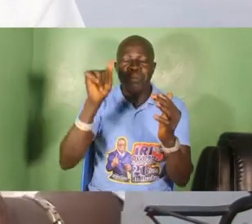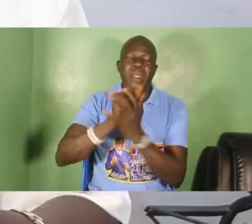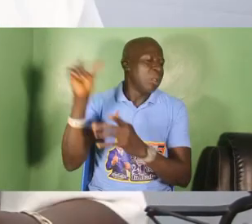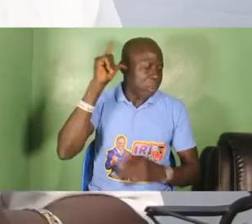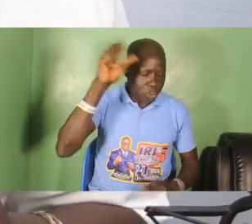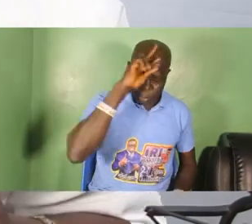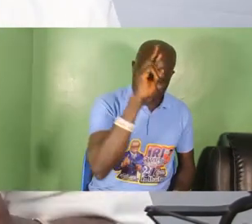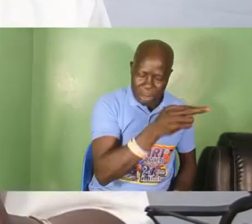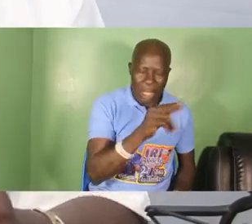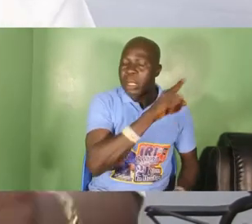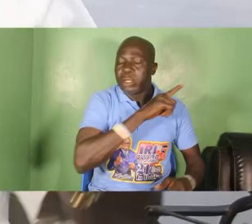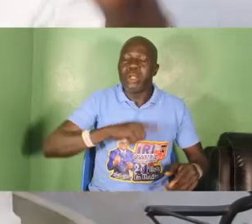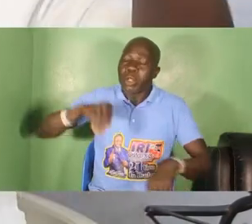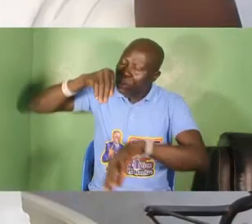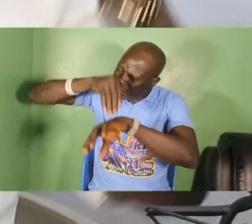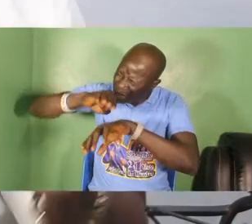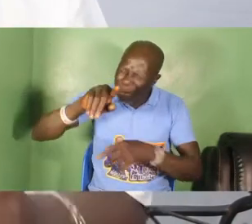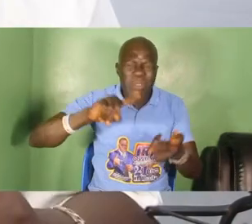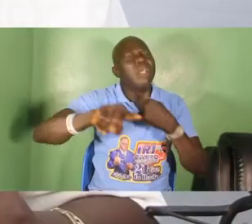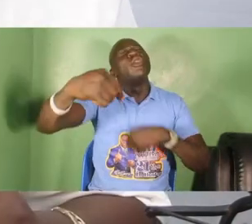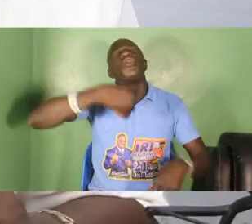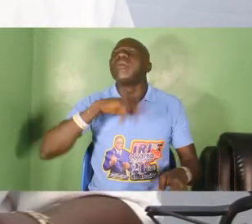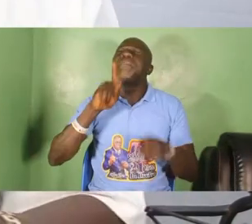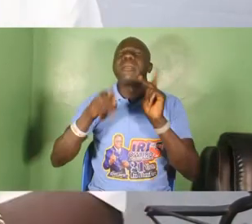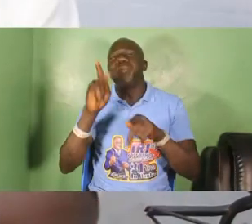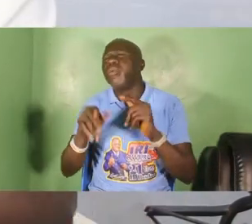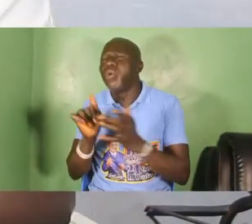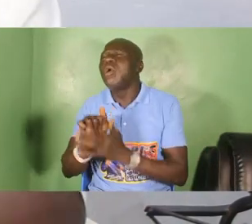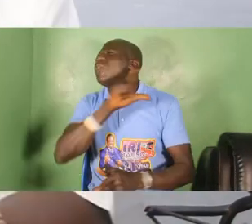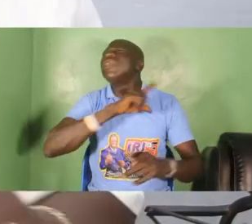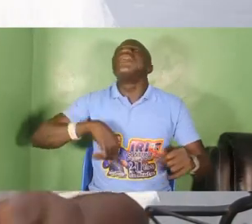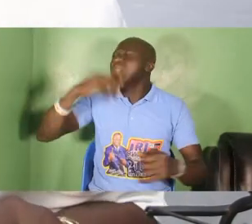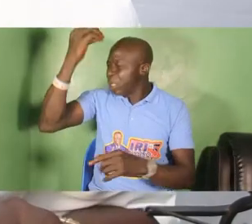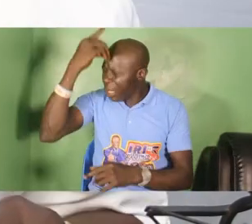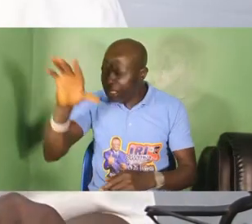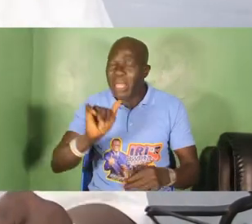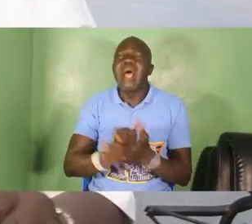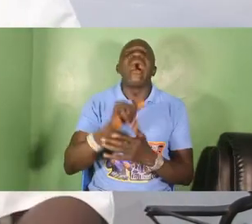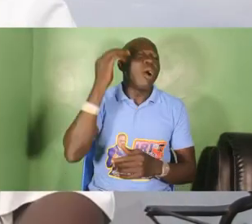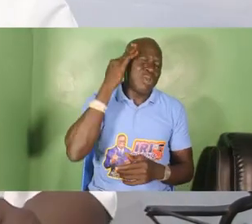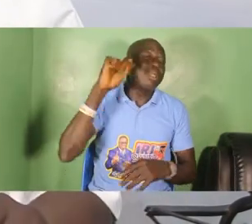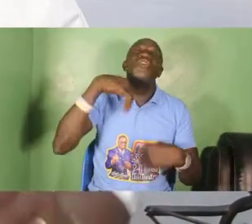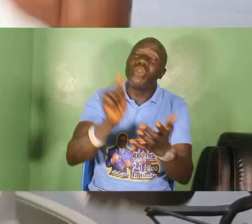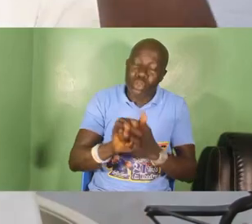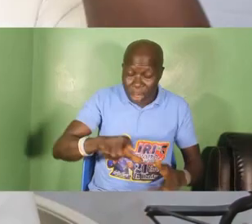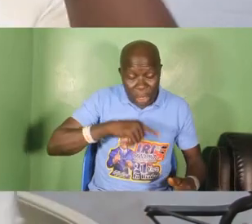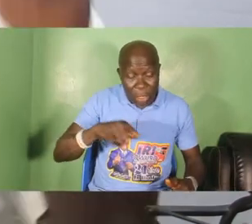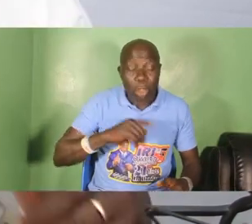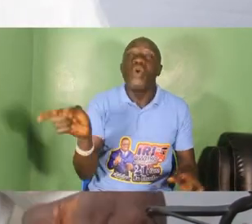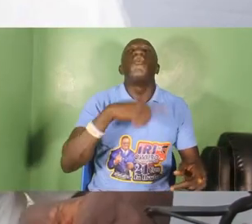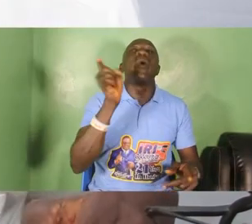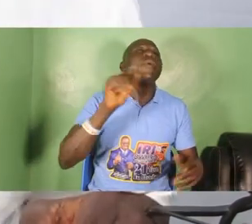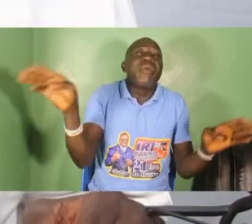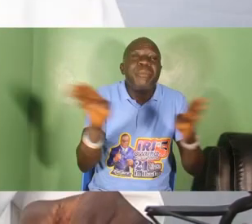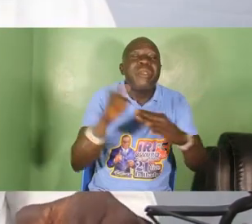gbo mi sir please oluwa ran mi si awon eniyan the Lord sent me to certain any kind of daddy some people can soro ikeja you are just talking about where exactly